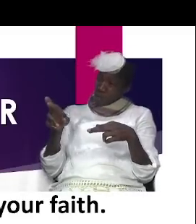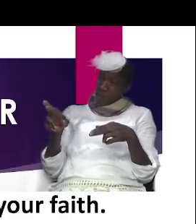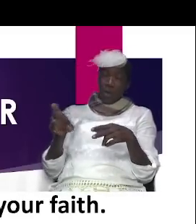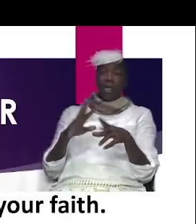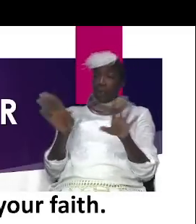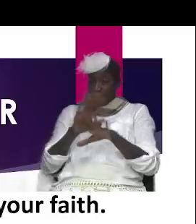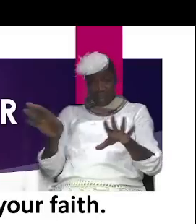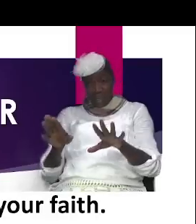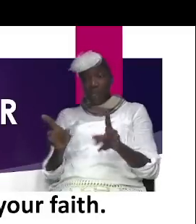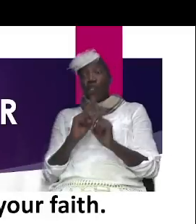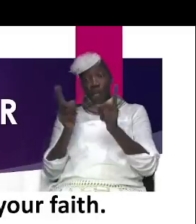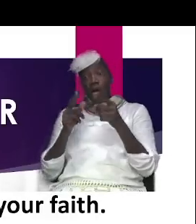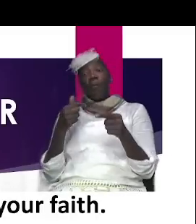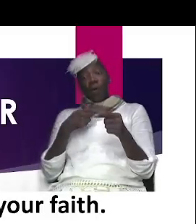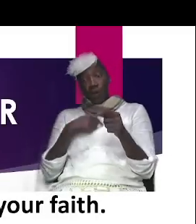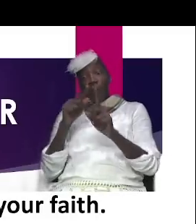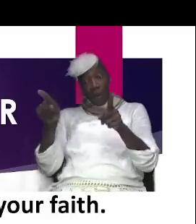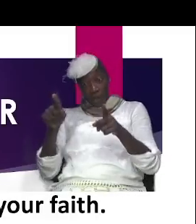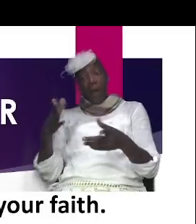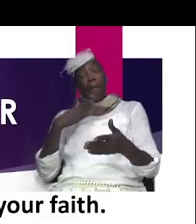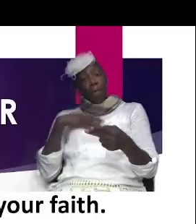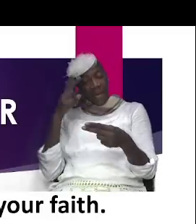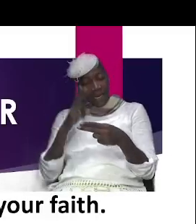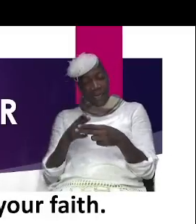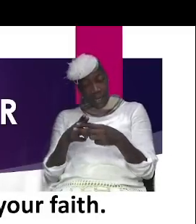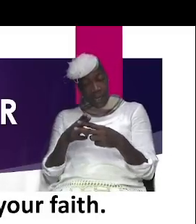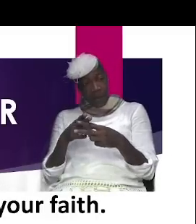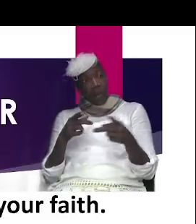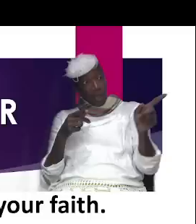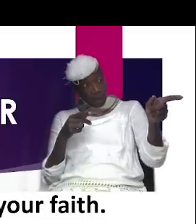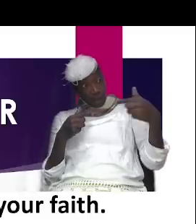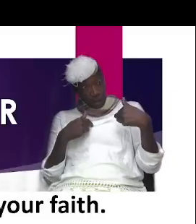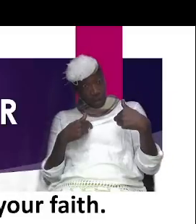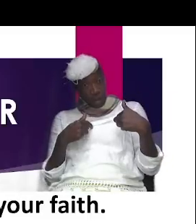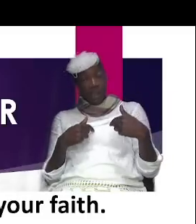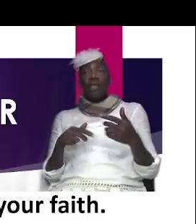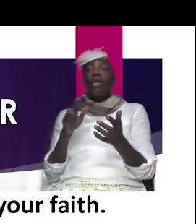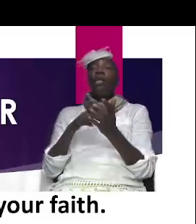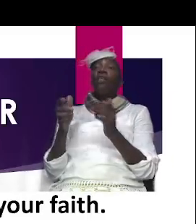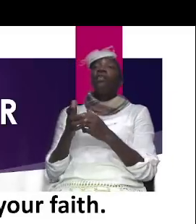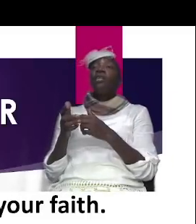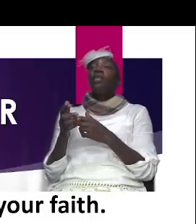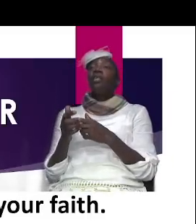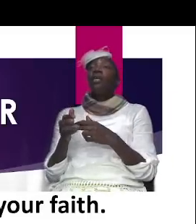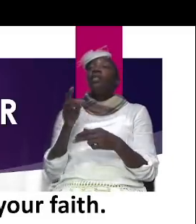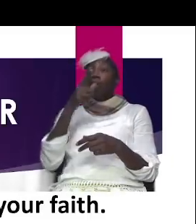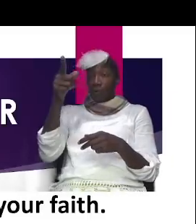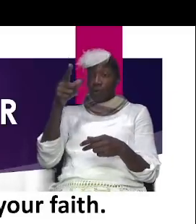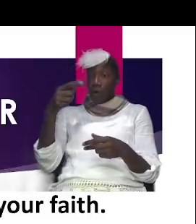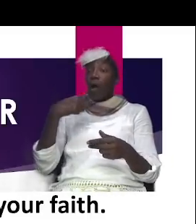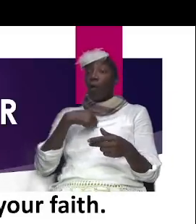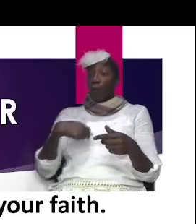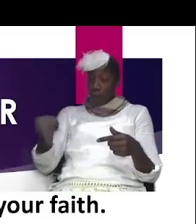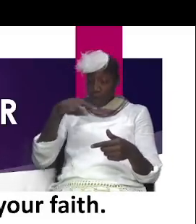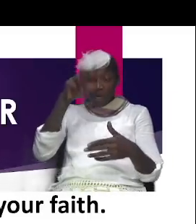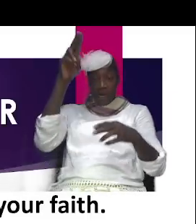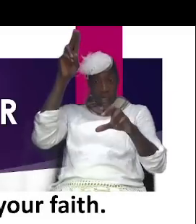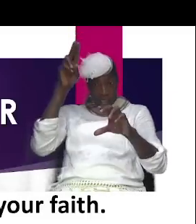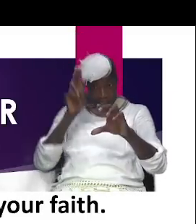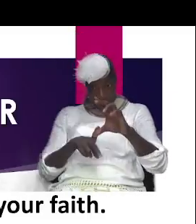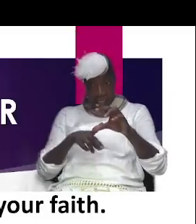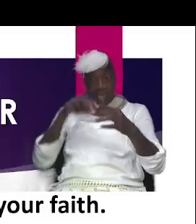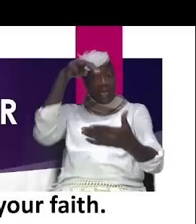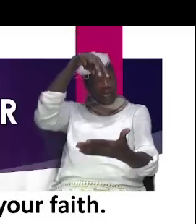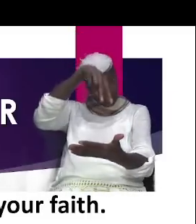name. I'm telling you, saints of the Most High God, he is looking, and we are going to sit before him. We are going to stand before